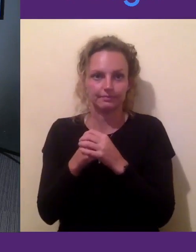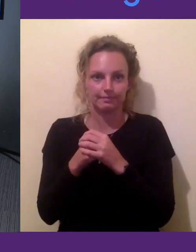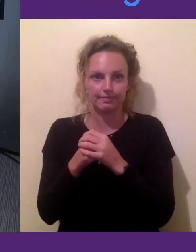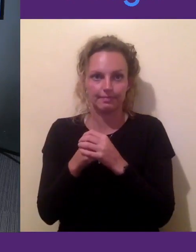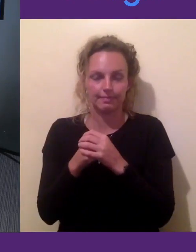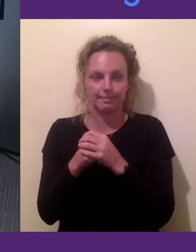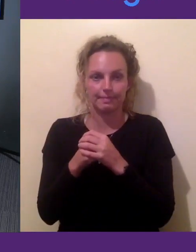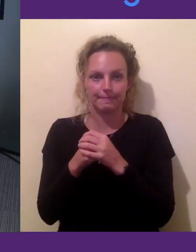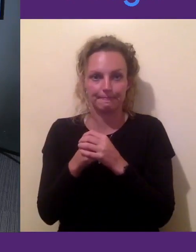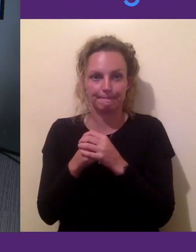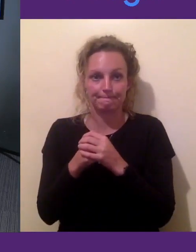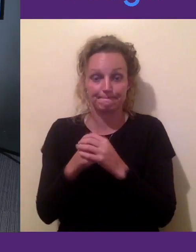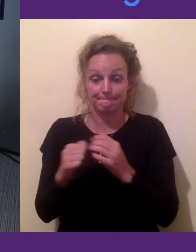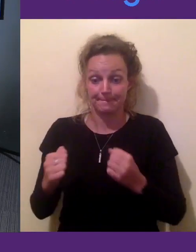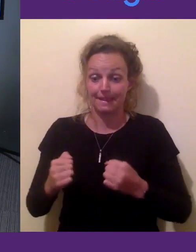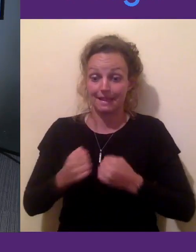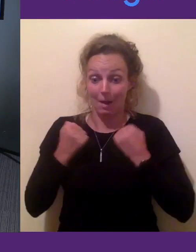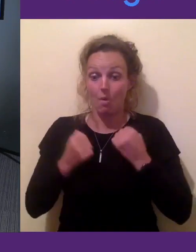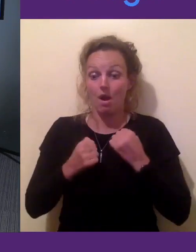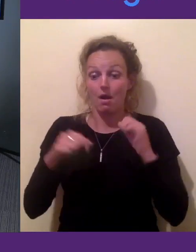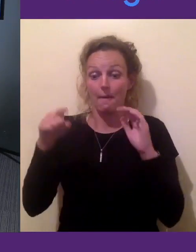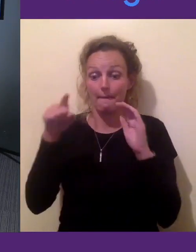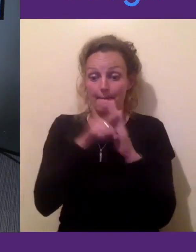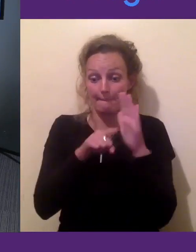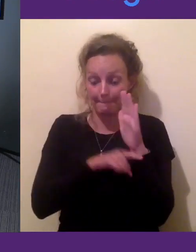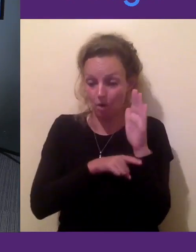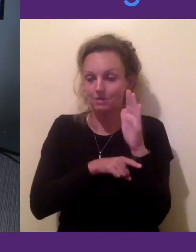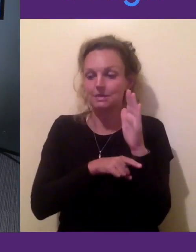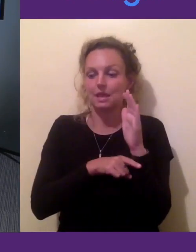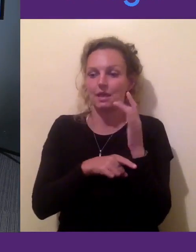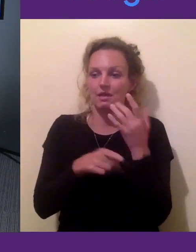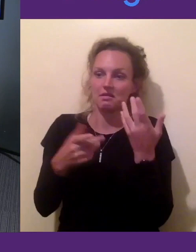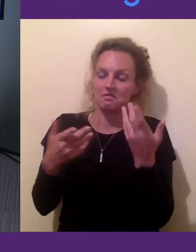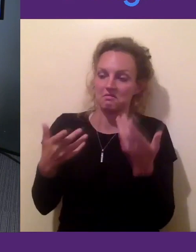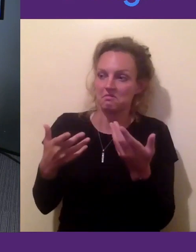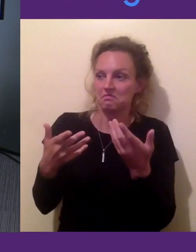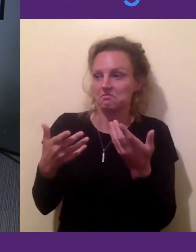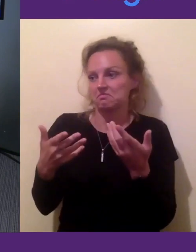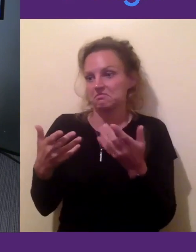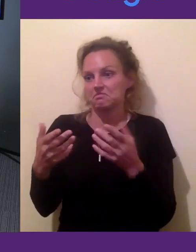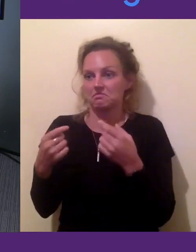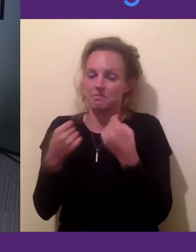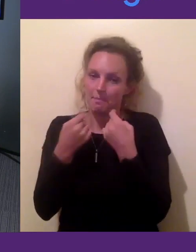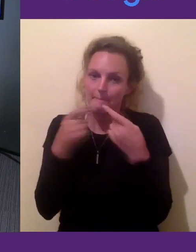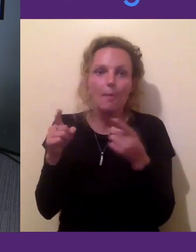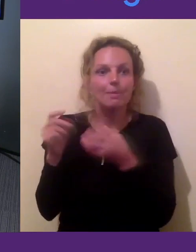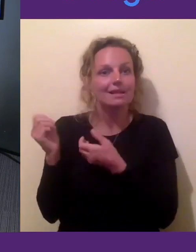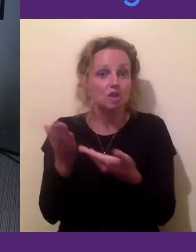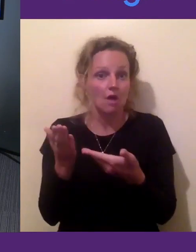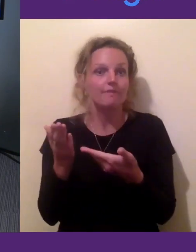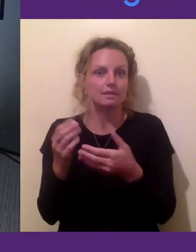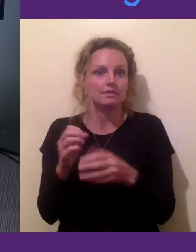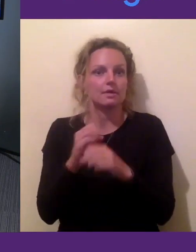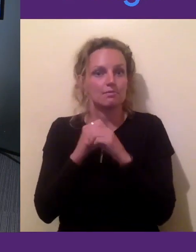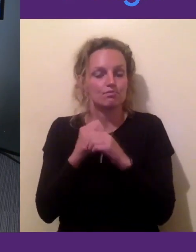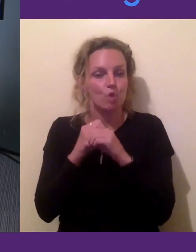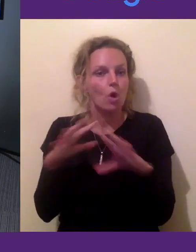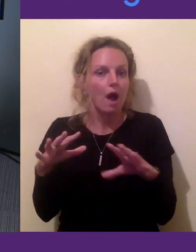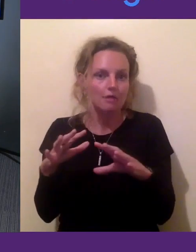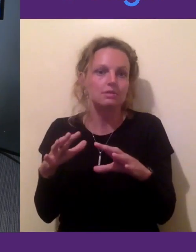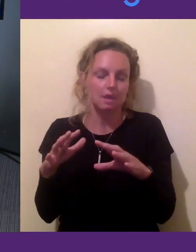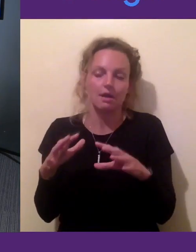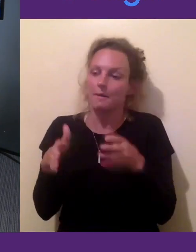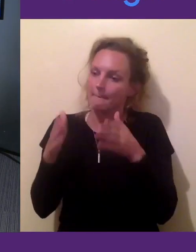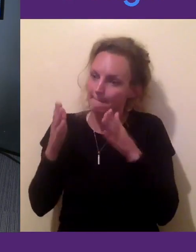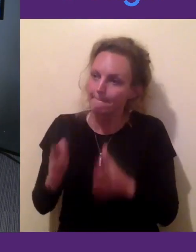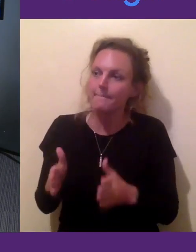is, everyone, because we're public service broadcaster, it's got to be accessible to the widest number of people, regardless of